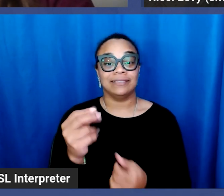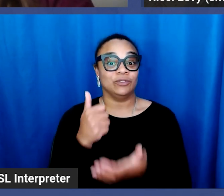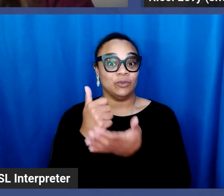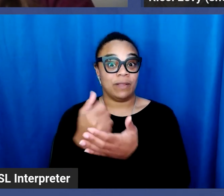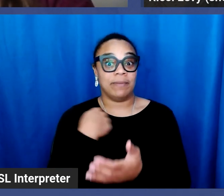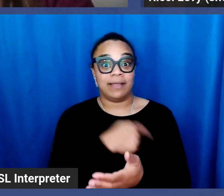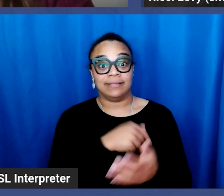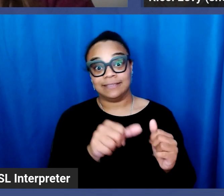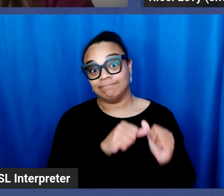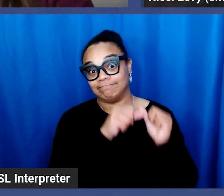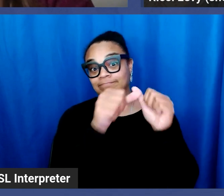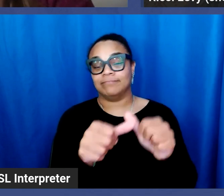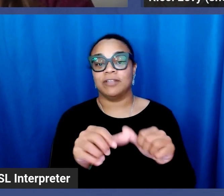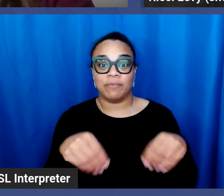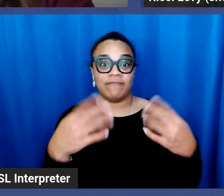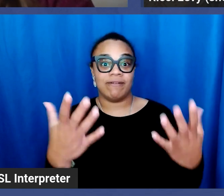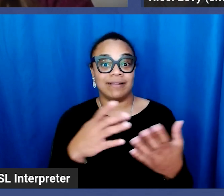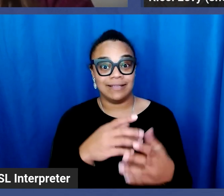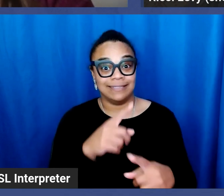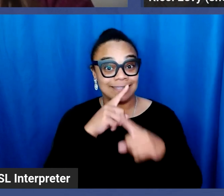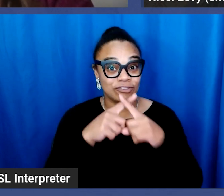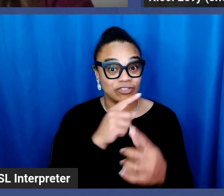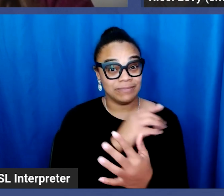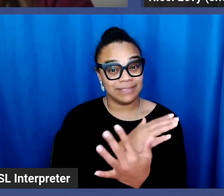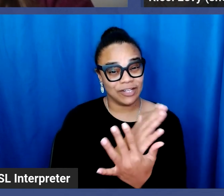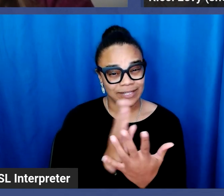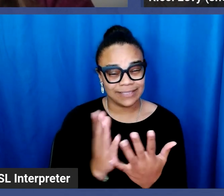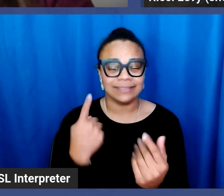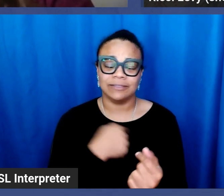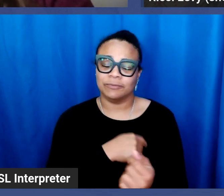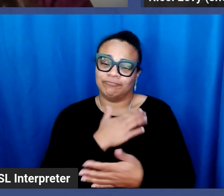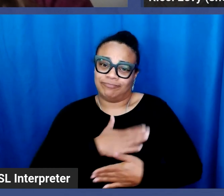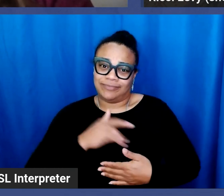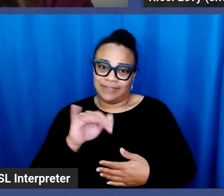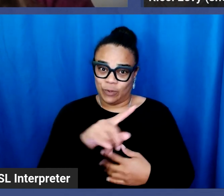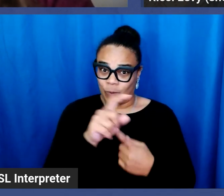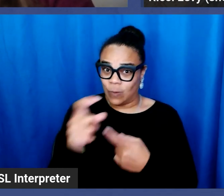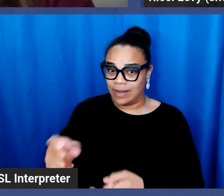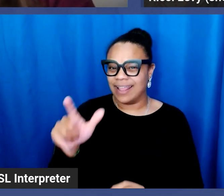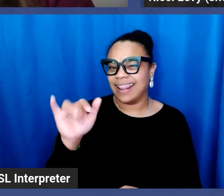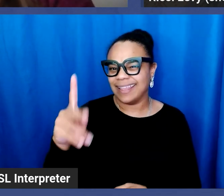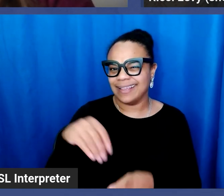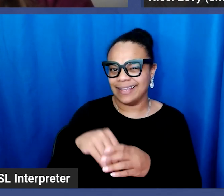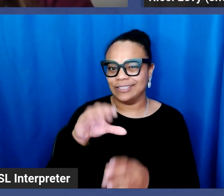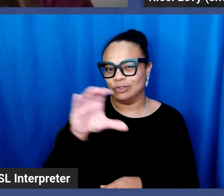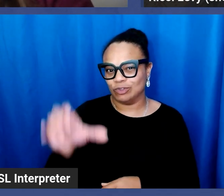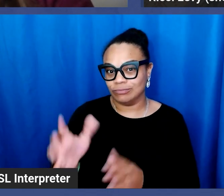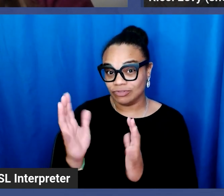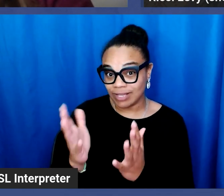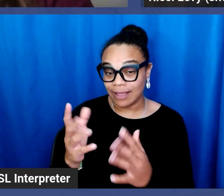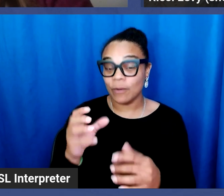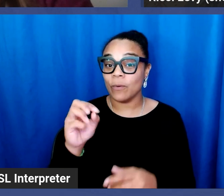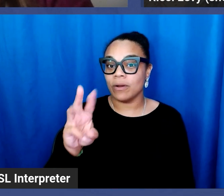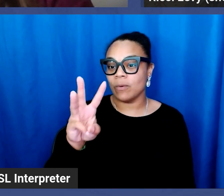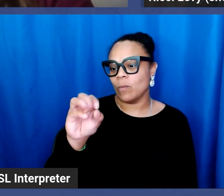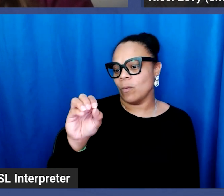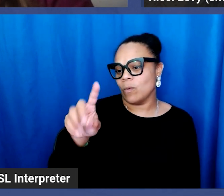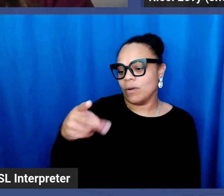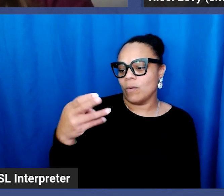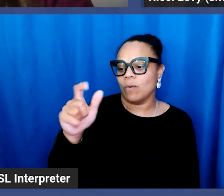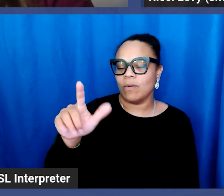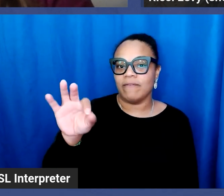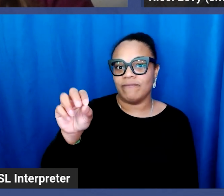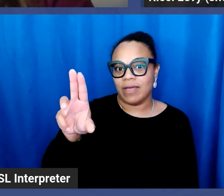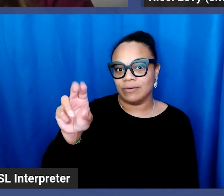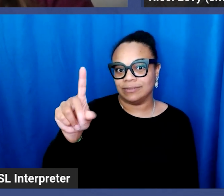us sustain the censorship series, we would really appreciate if you made a donation. The link is in the Zoom chat, but you can also head to